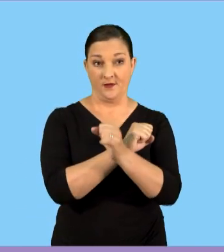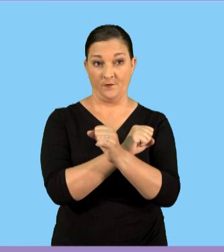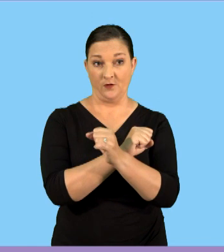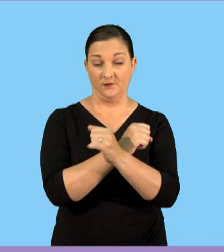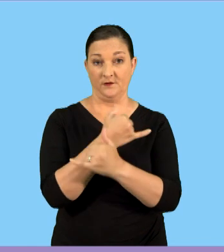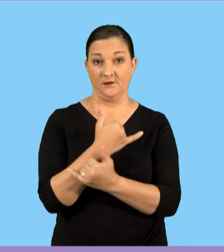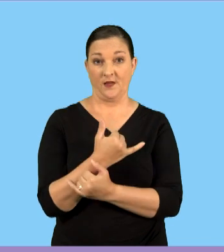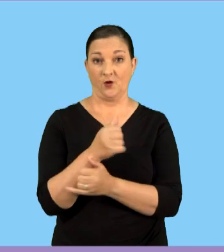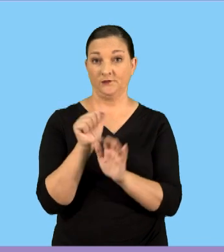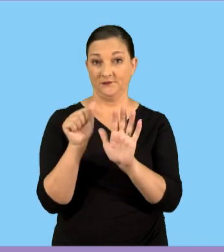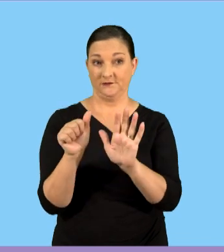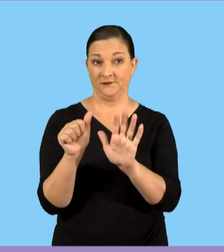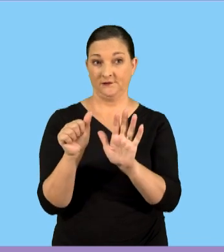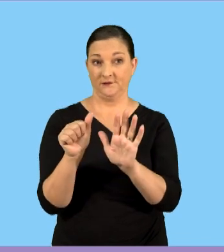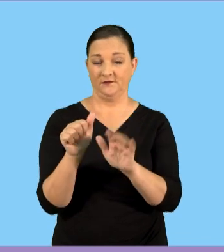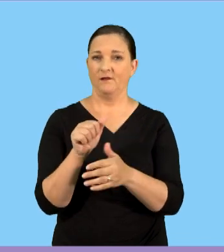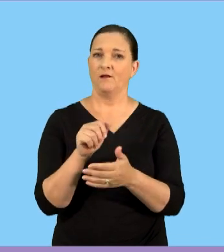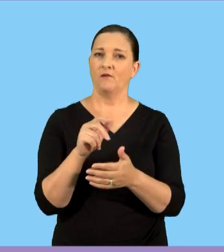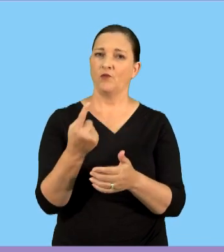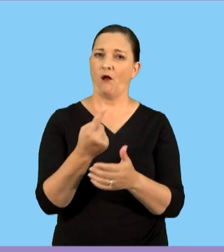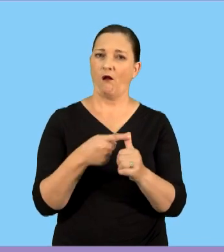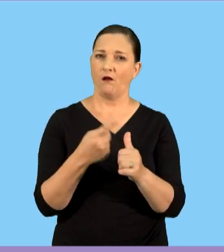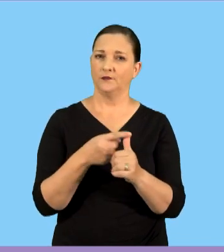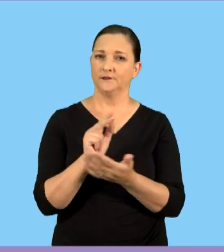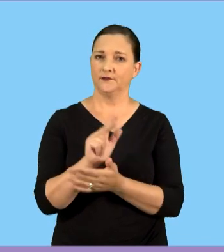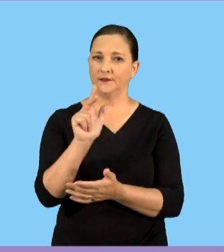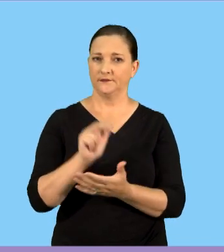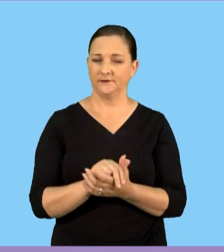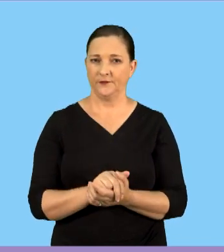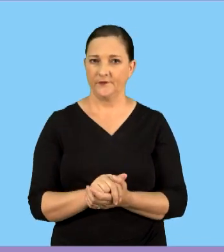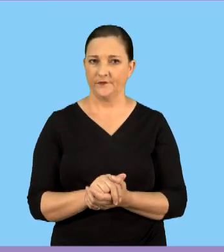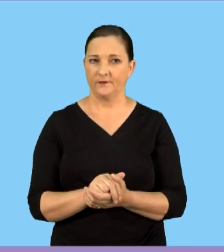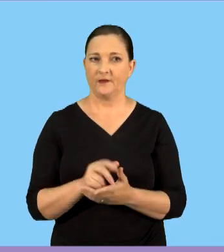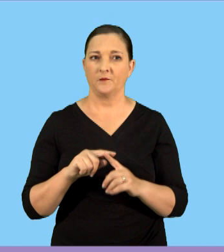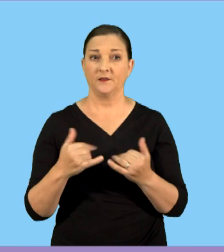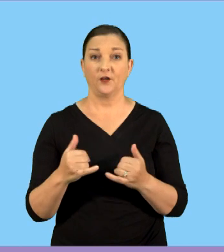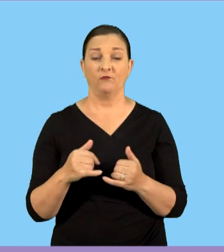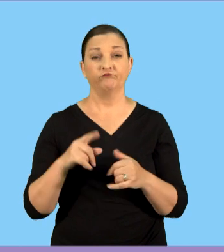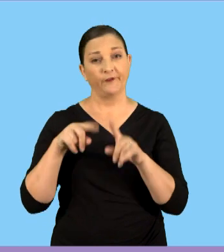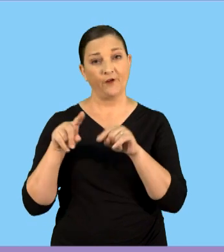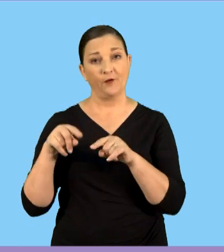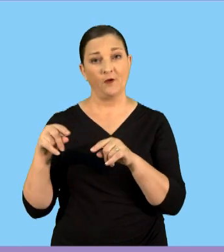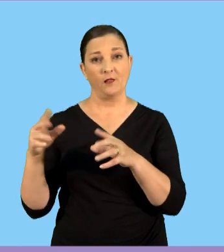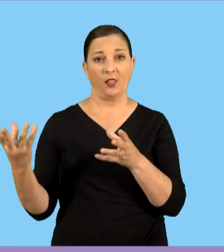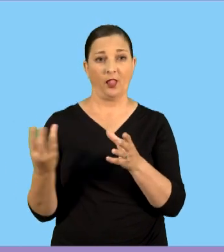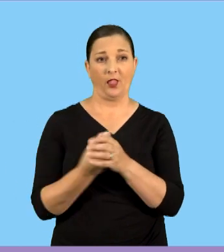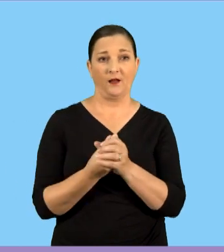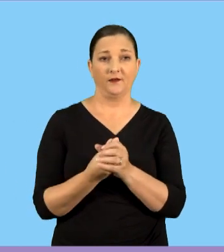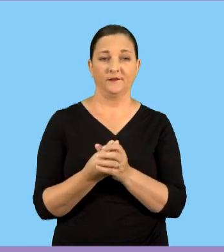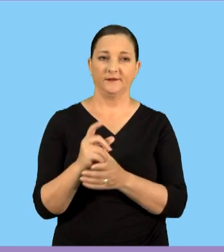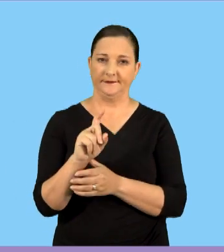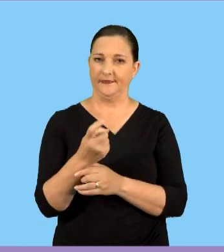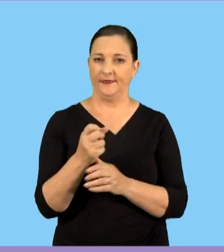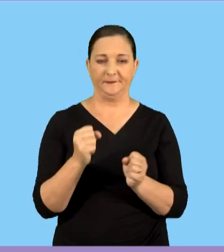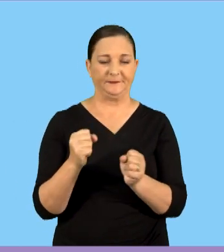3 multiplied by 6, and that gives us an answer of 18. And then the variable, we are just going to leave